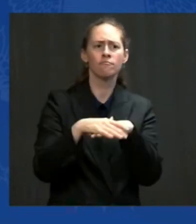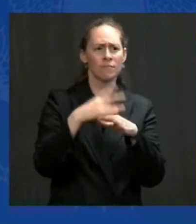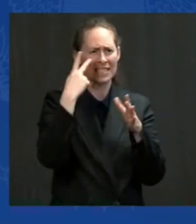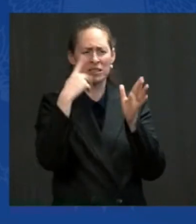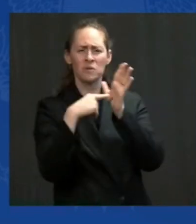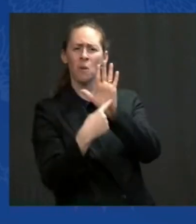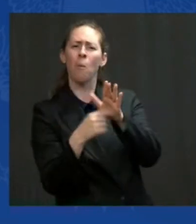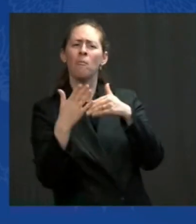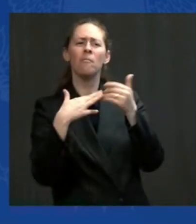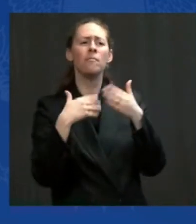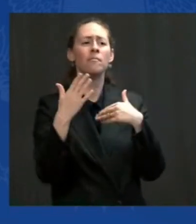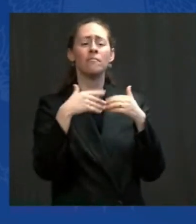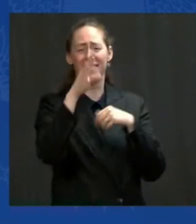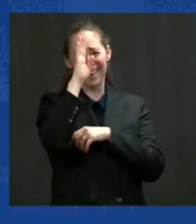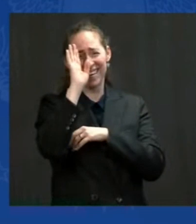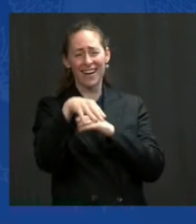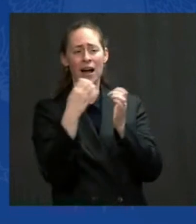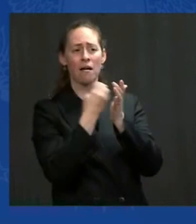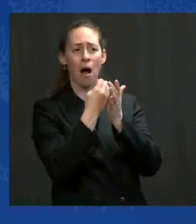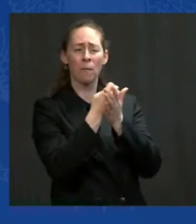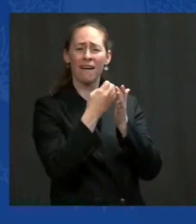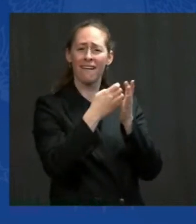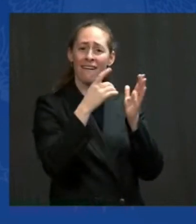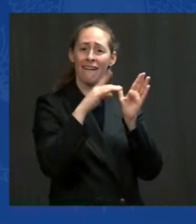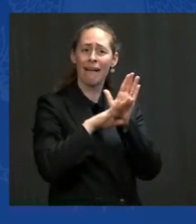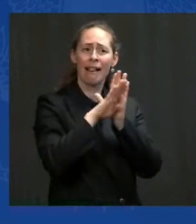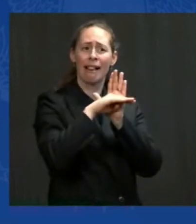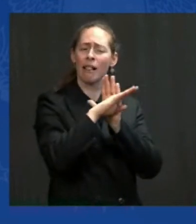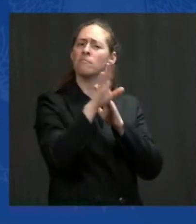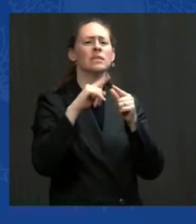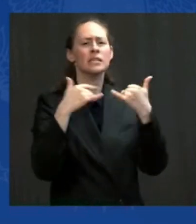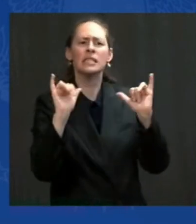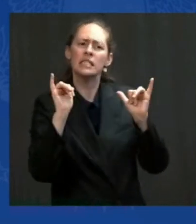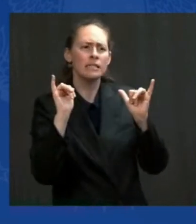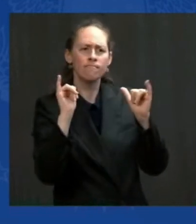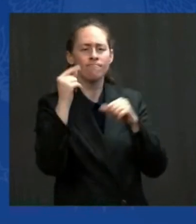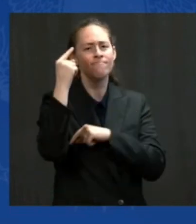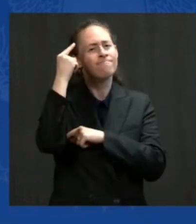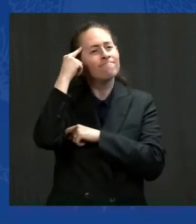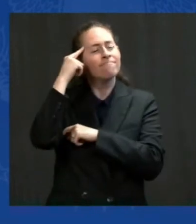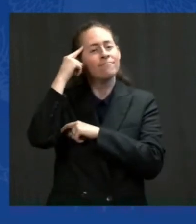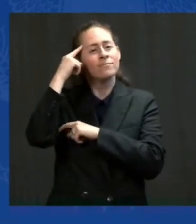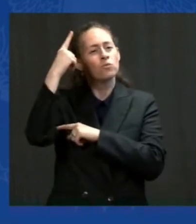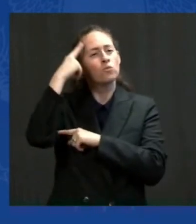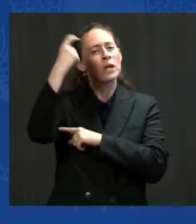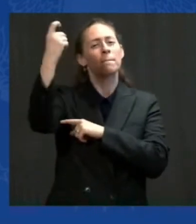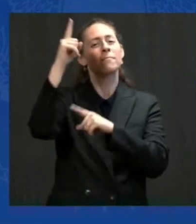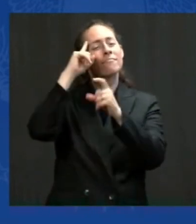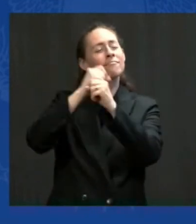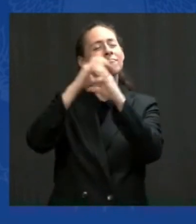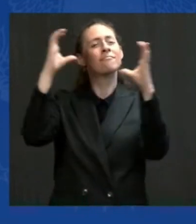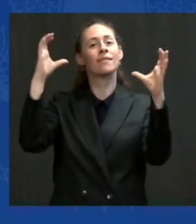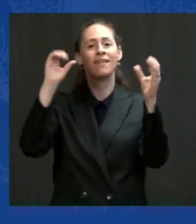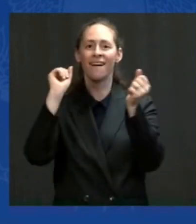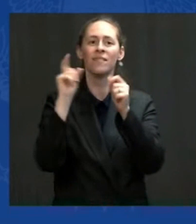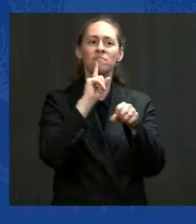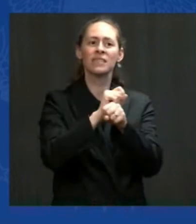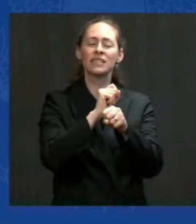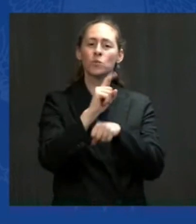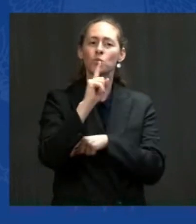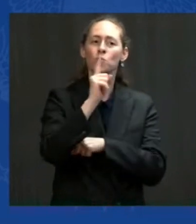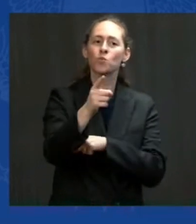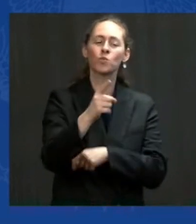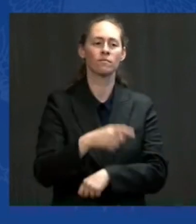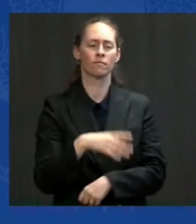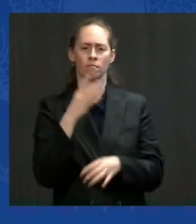This is a place where dreams are being actualized. one student at a time, through our